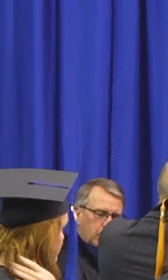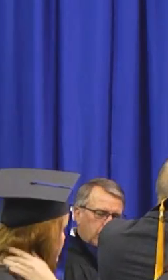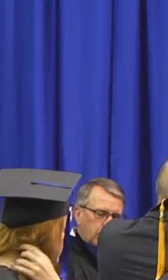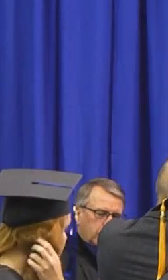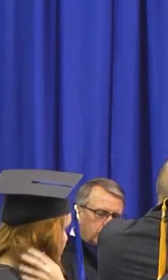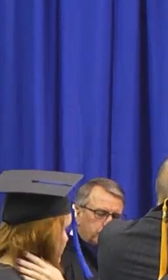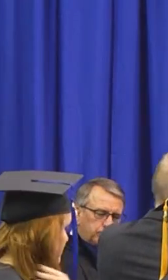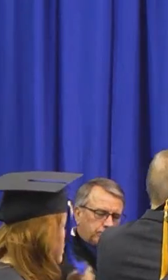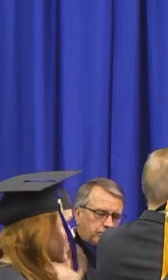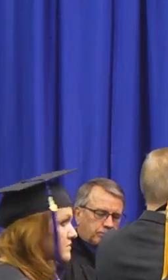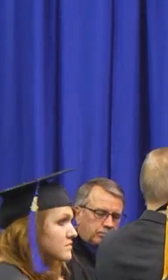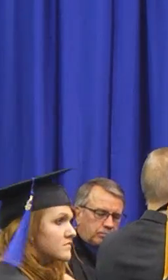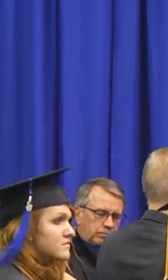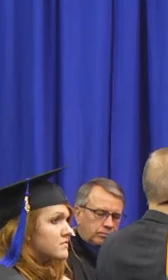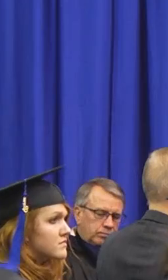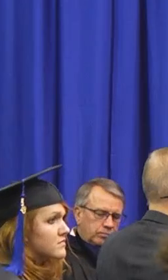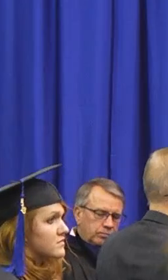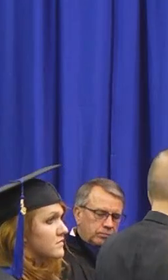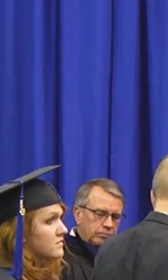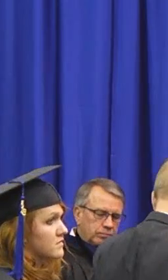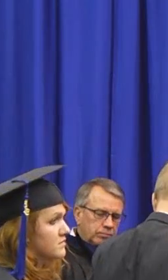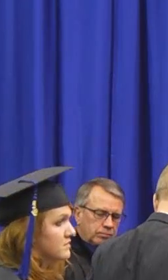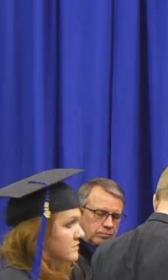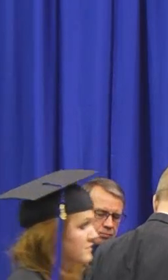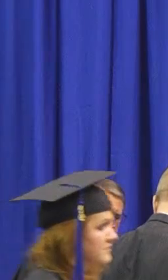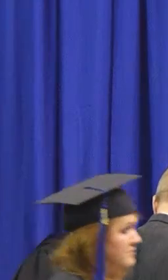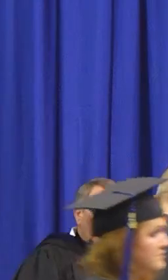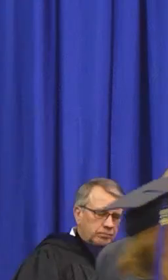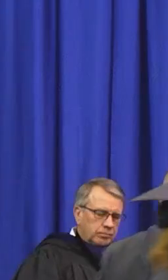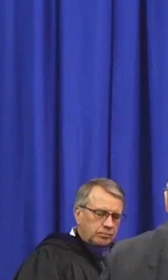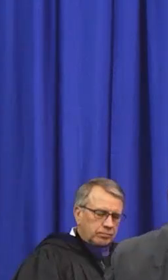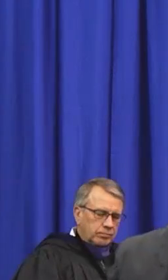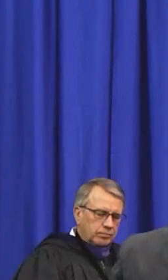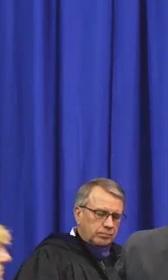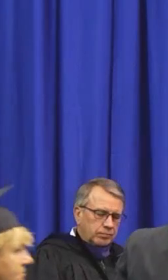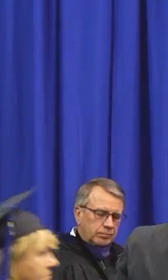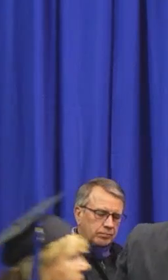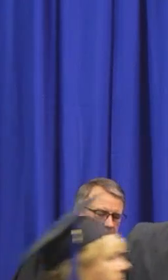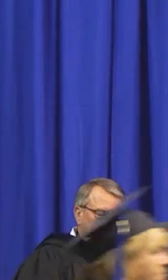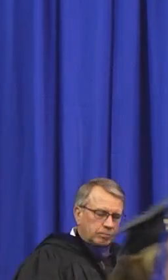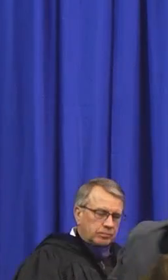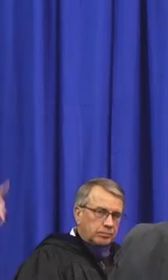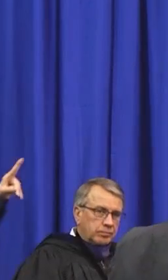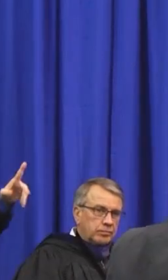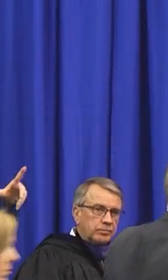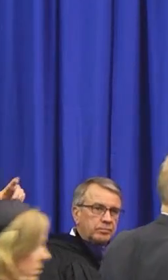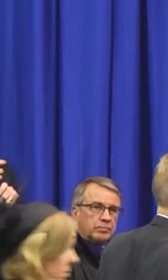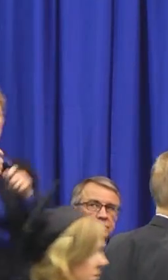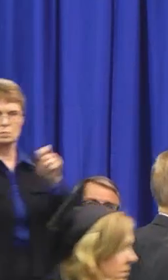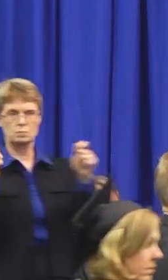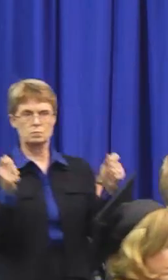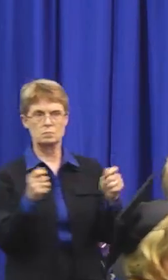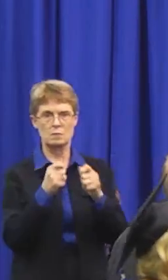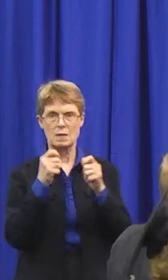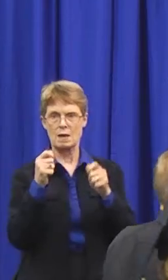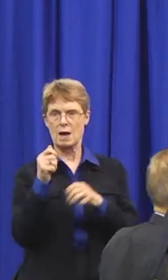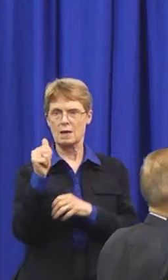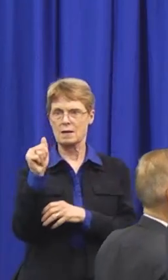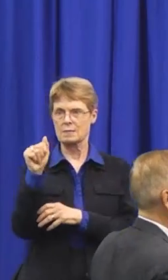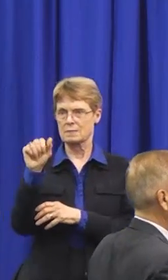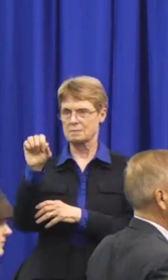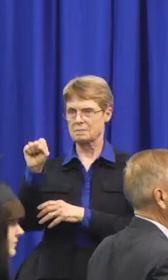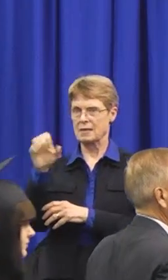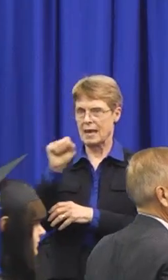an associate degree can transfer with junior status into a variety of majors at Alabama public